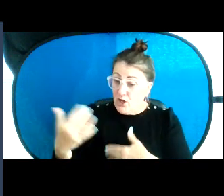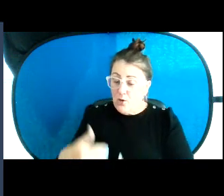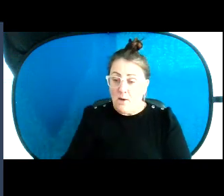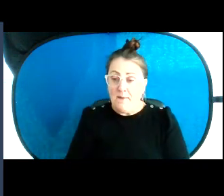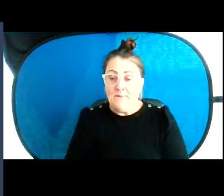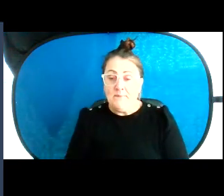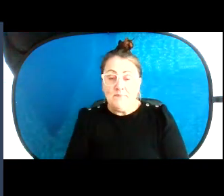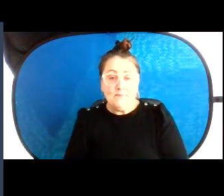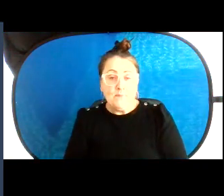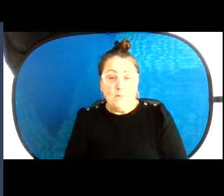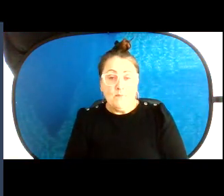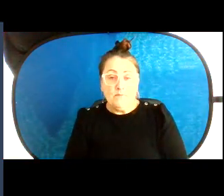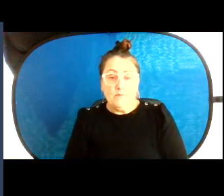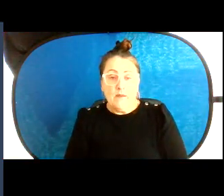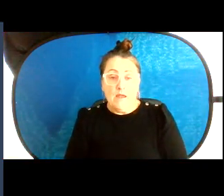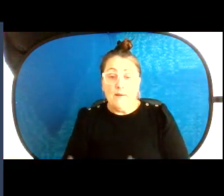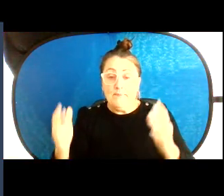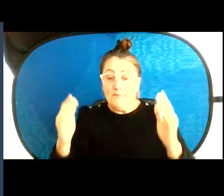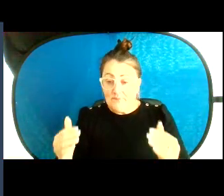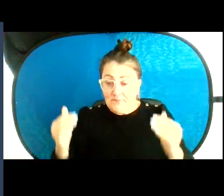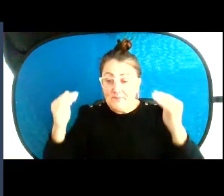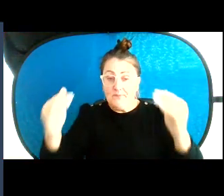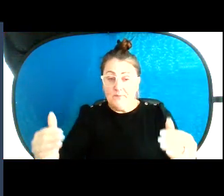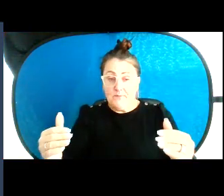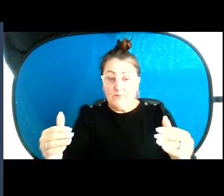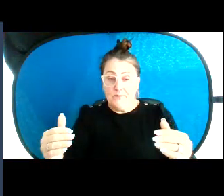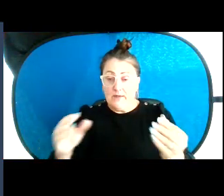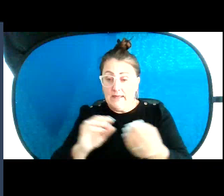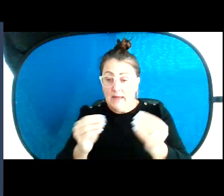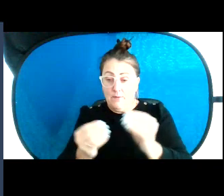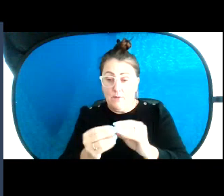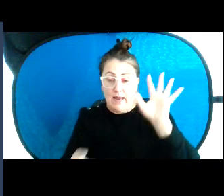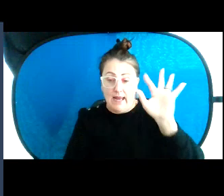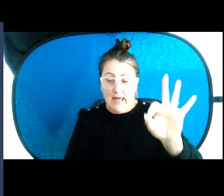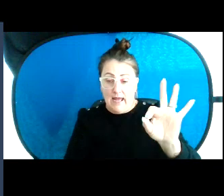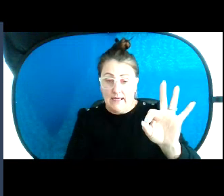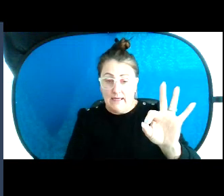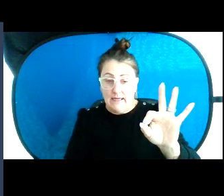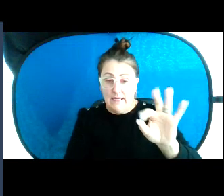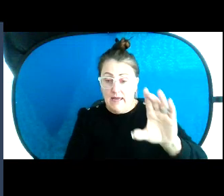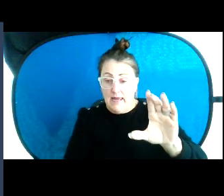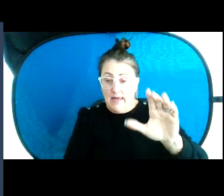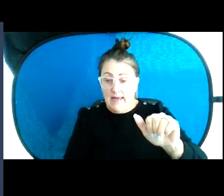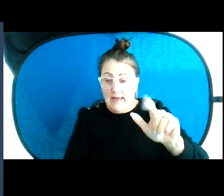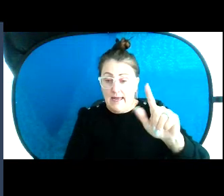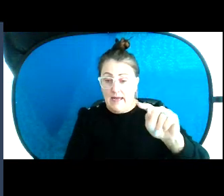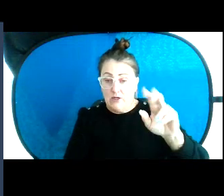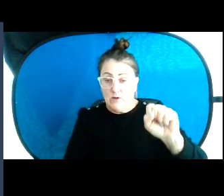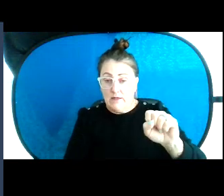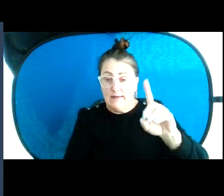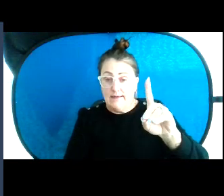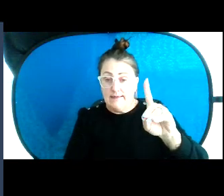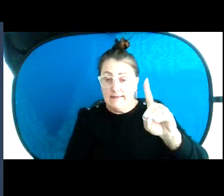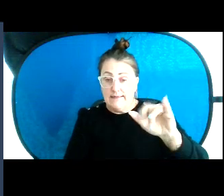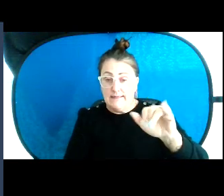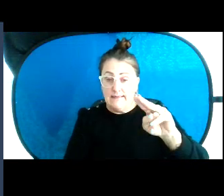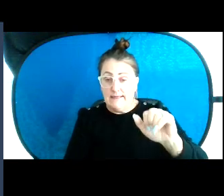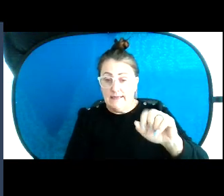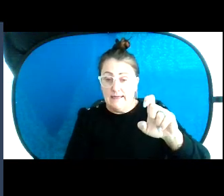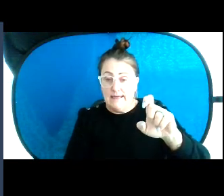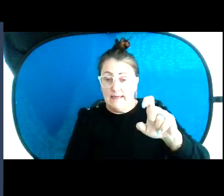you. So we're going to move on to item 9, Caltrans Director Dina El-Tawanzi.